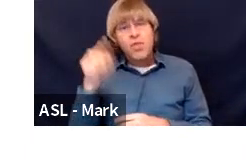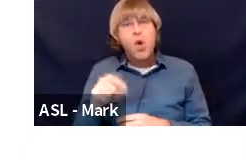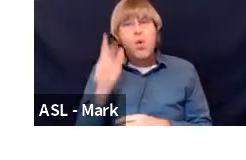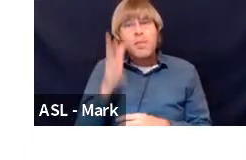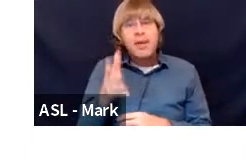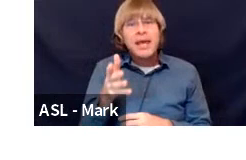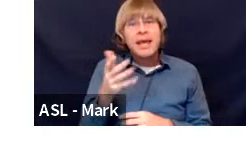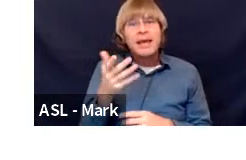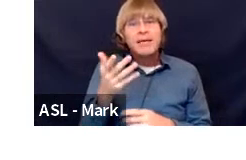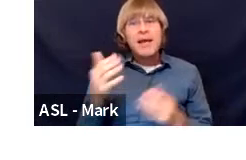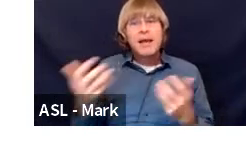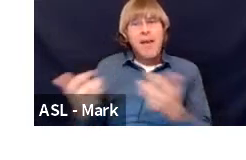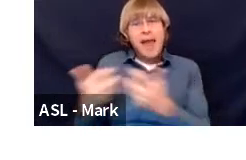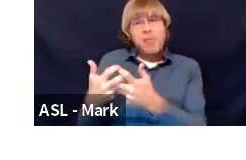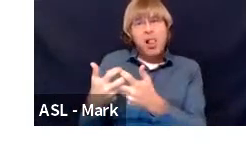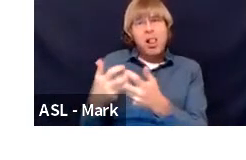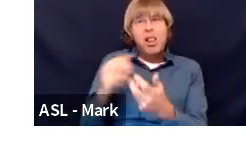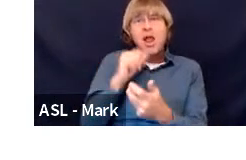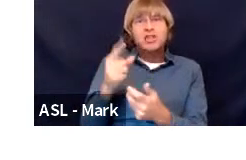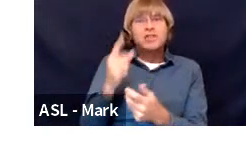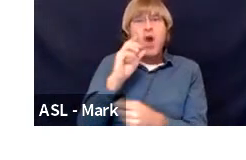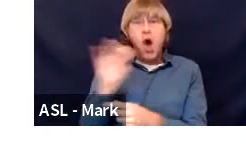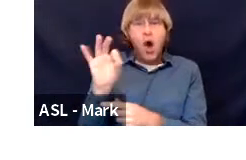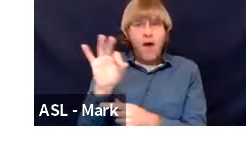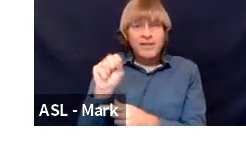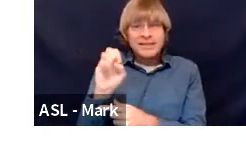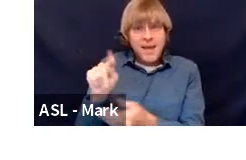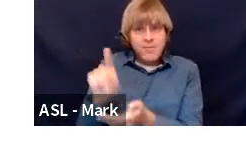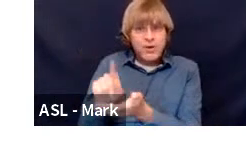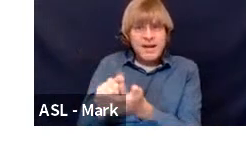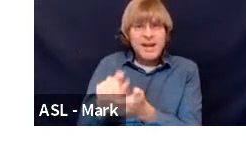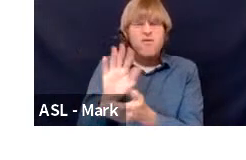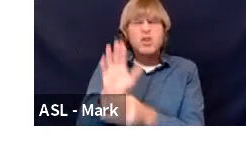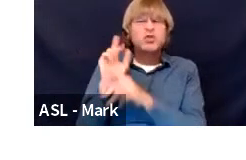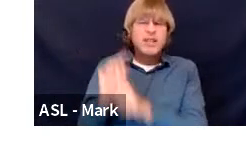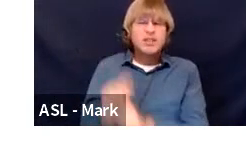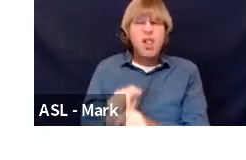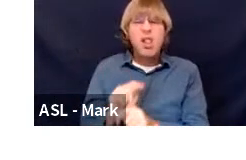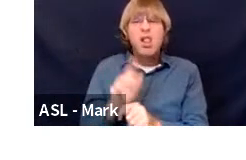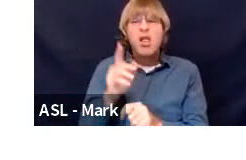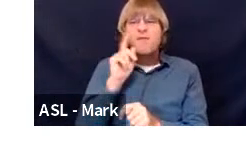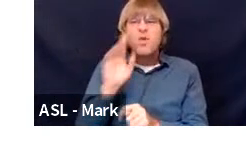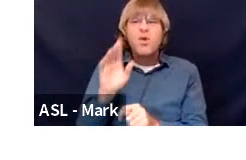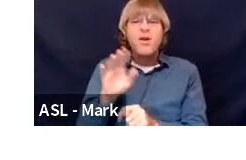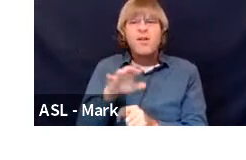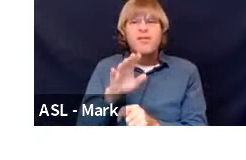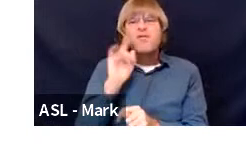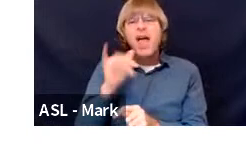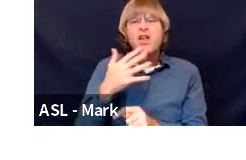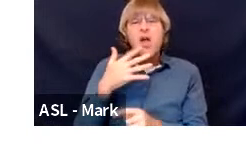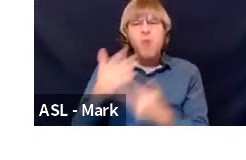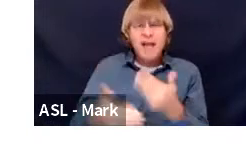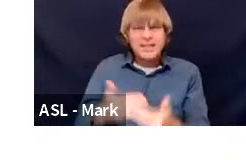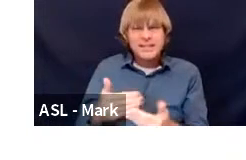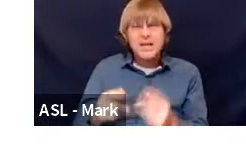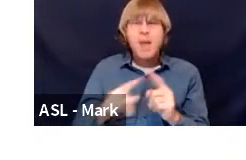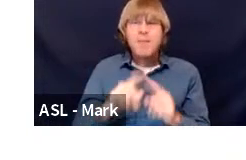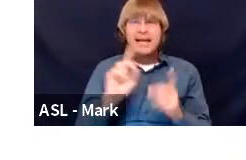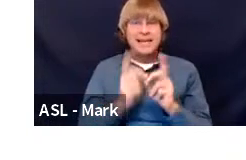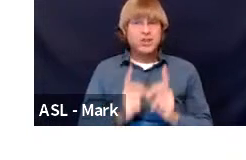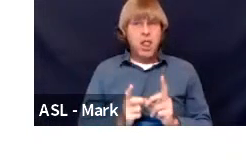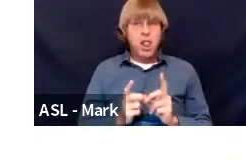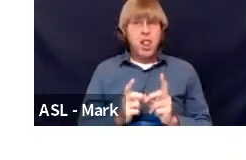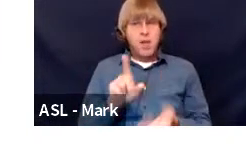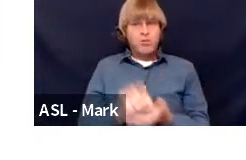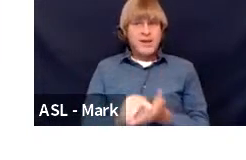to be compatible for not only offset printing, think your traditional 4, 6, 8 color presses, but also digital